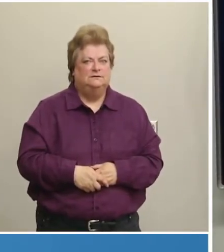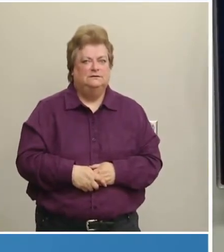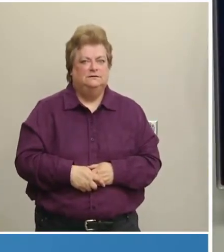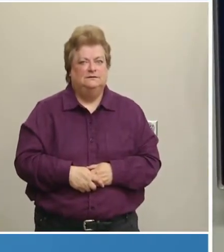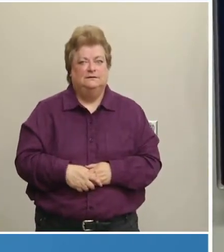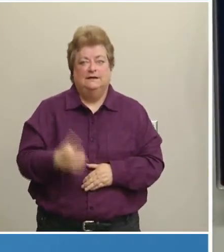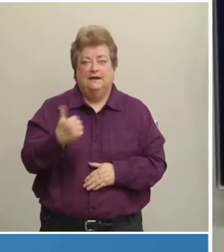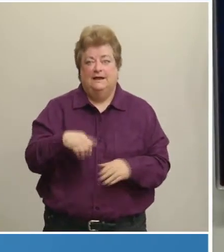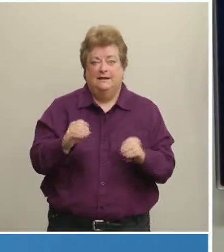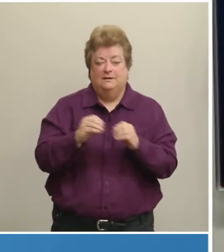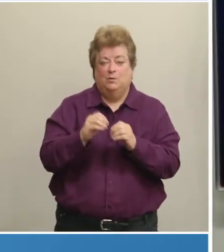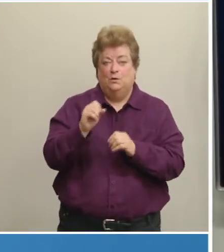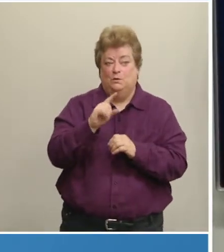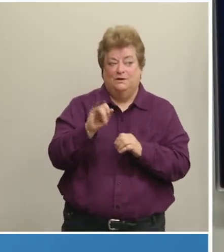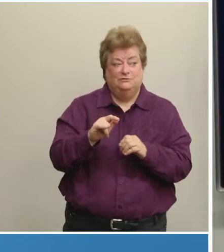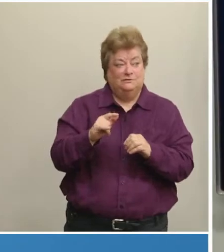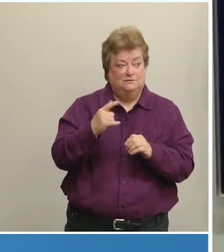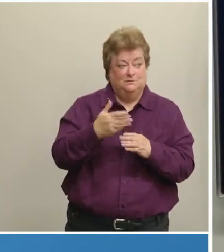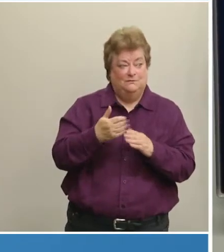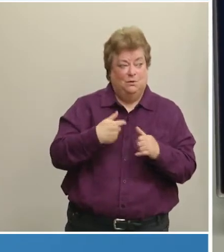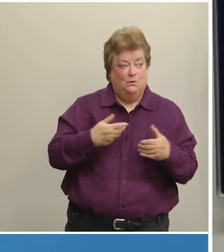Any last questions before we close?